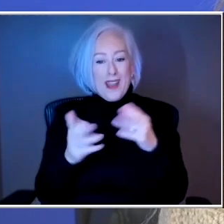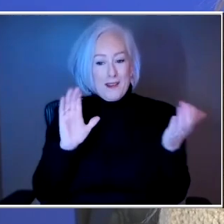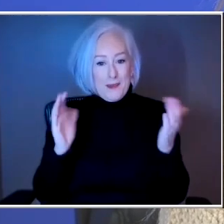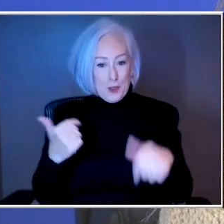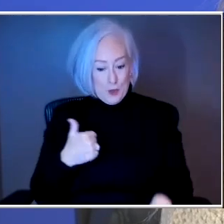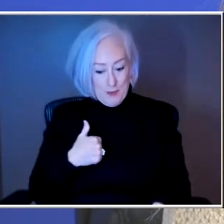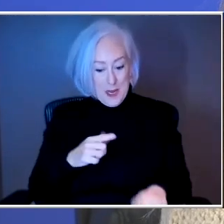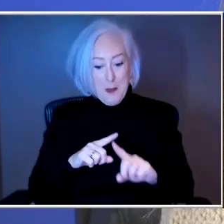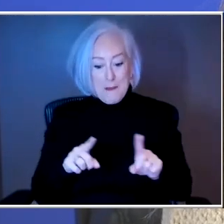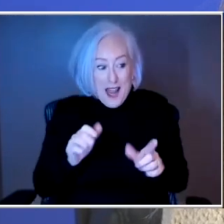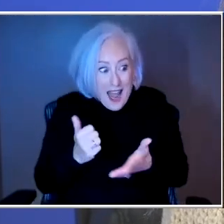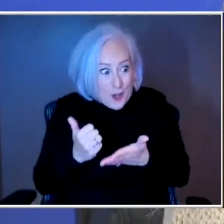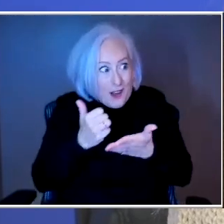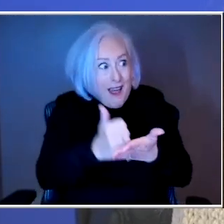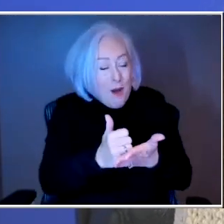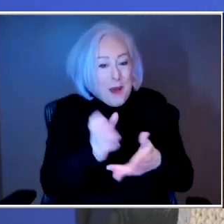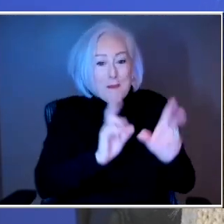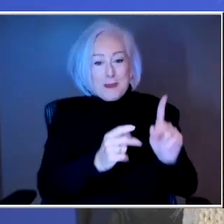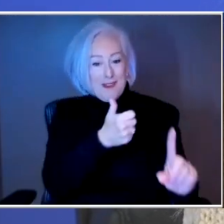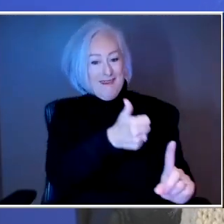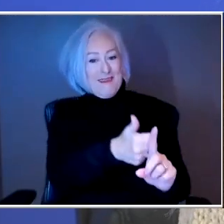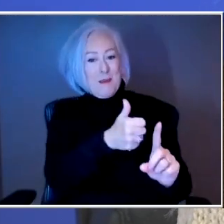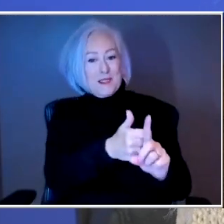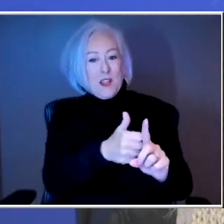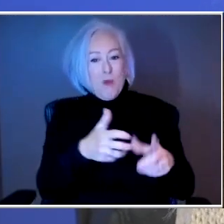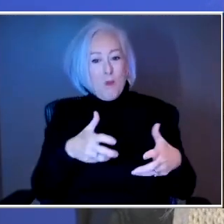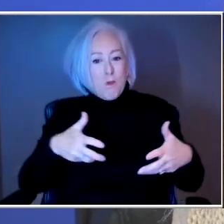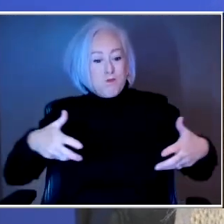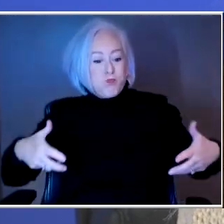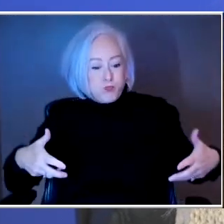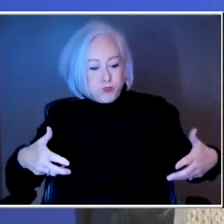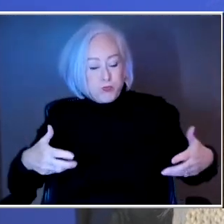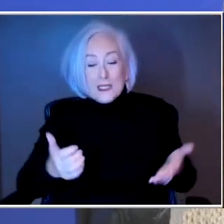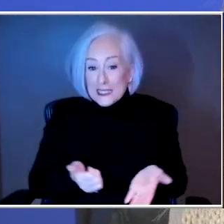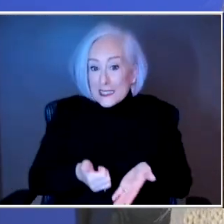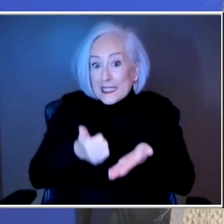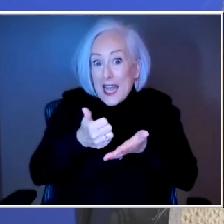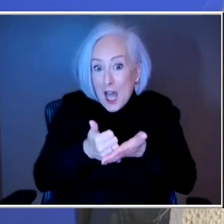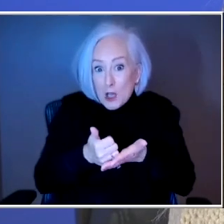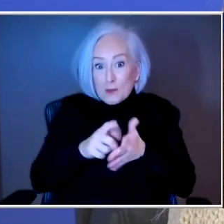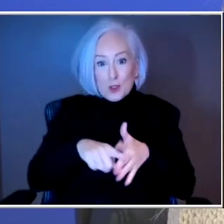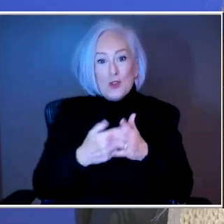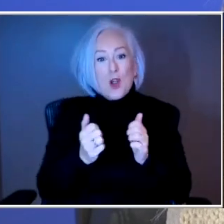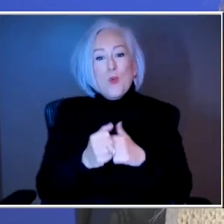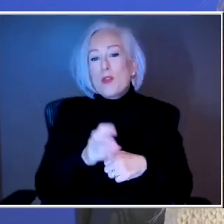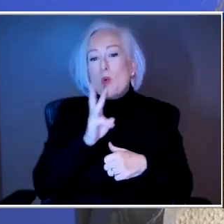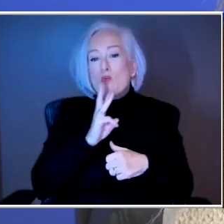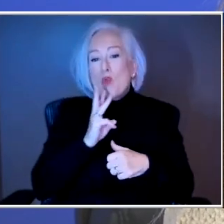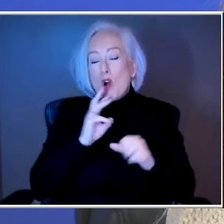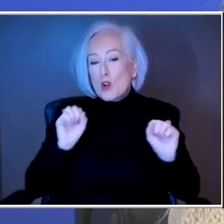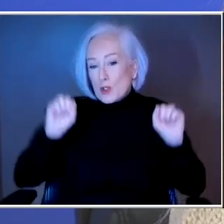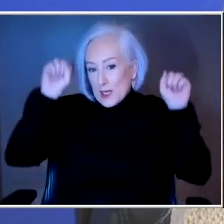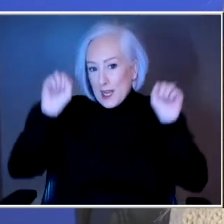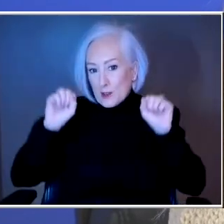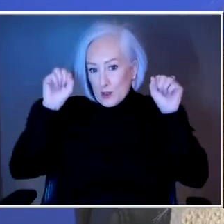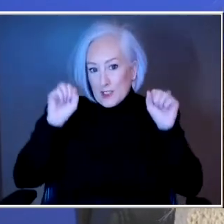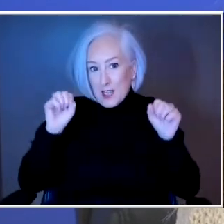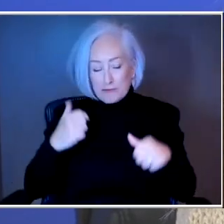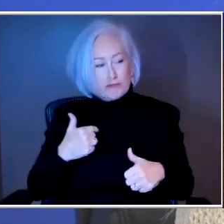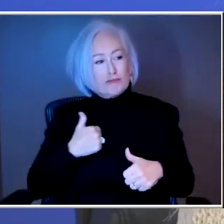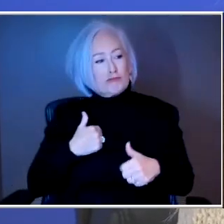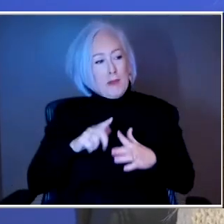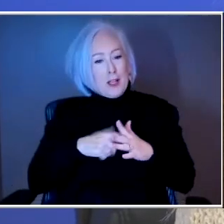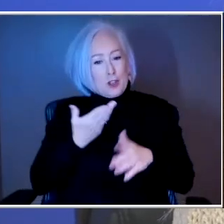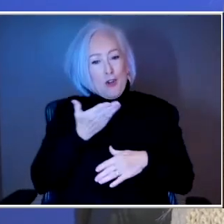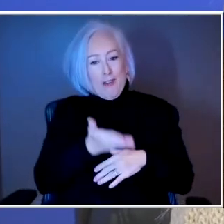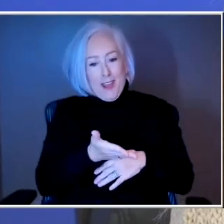could, really is beneficial for them to start in the water. And that's where I started. And once I got down, I think I was down to like